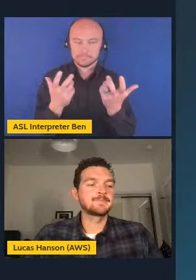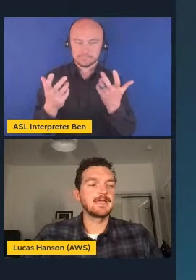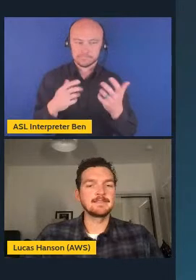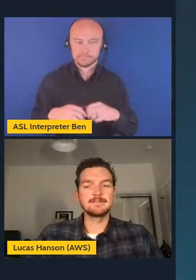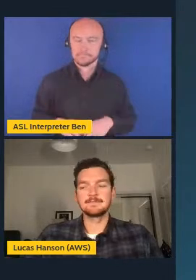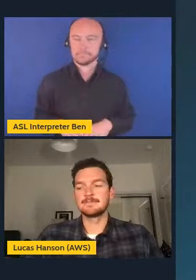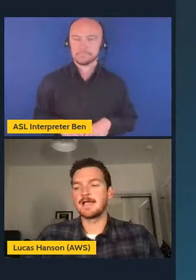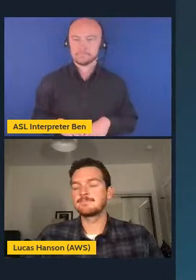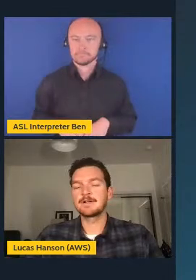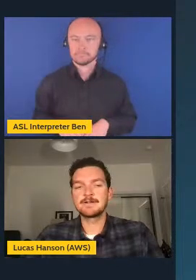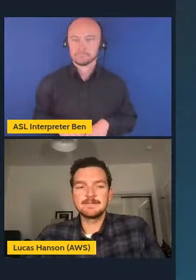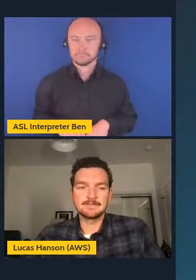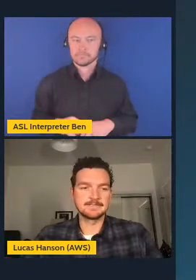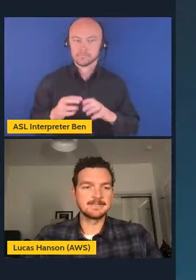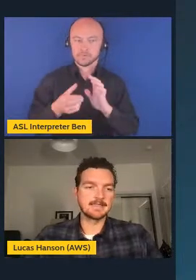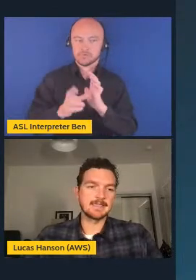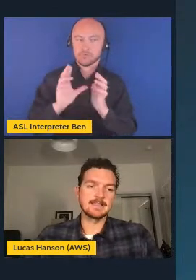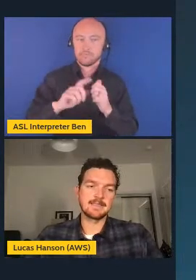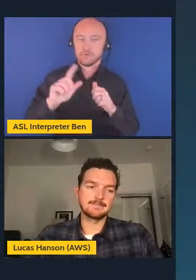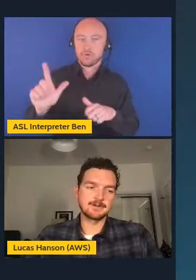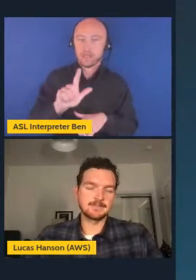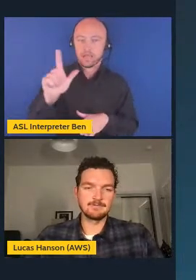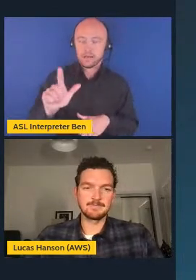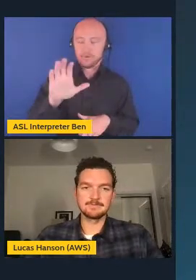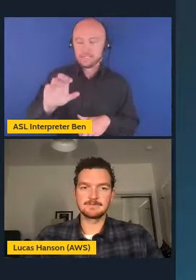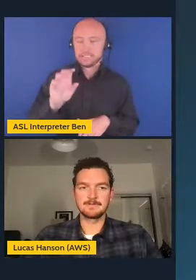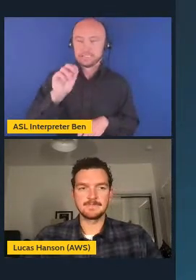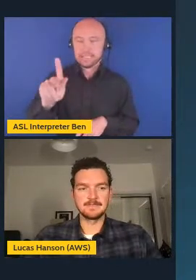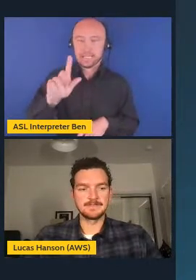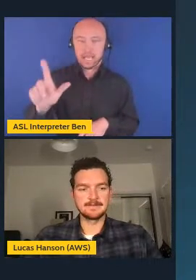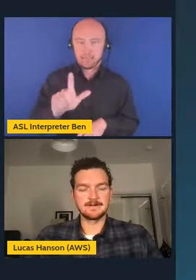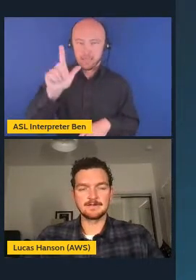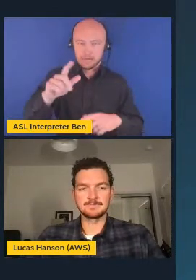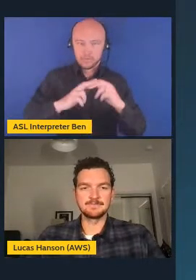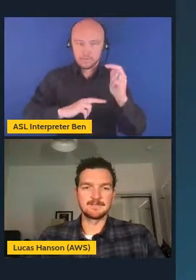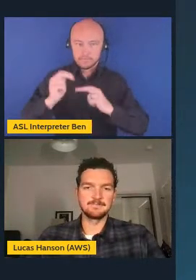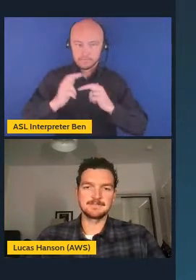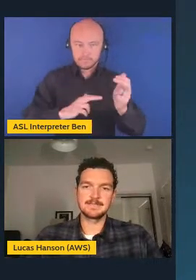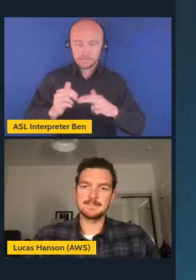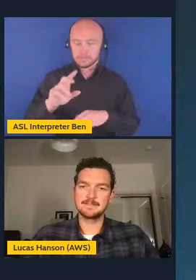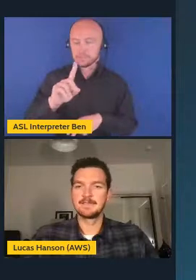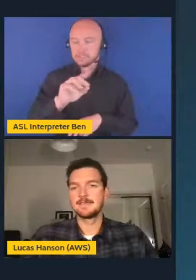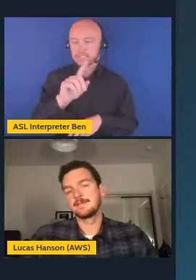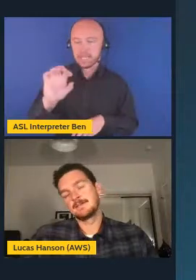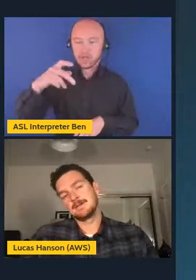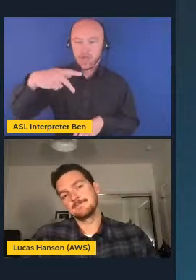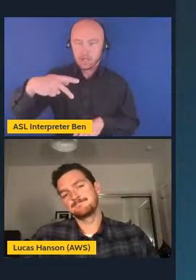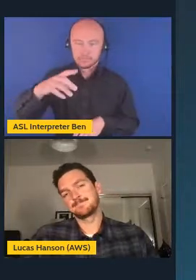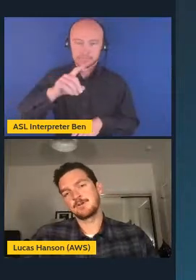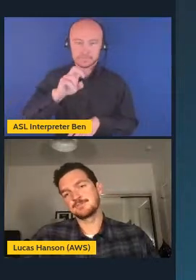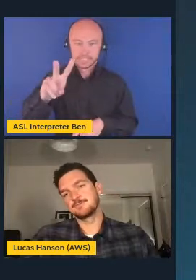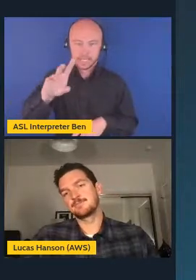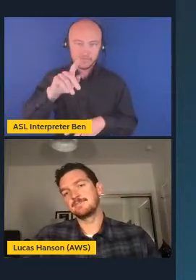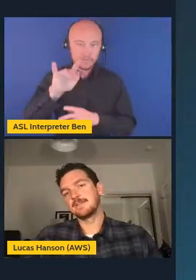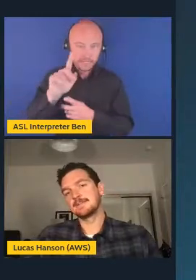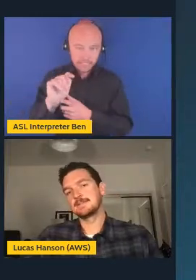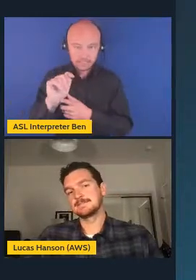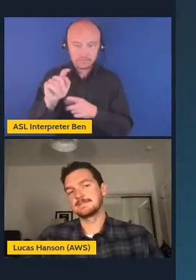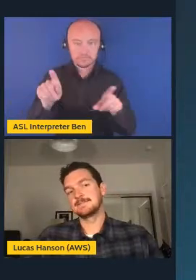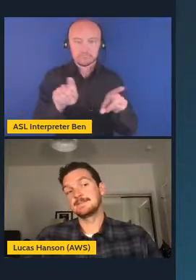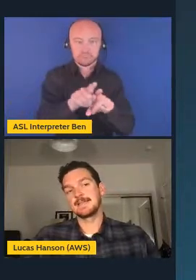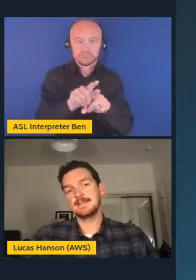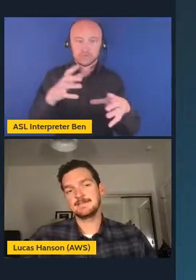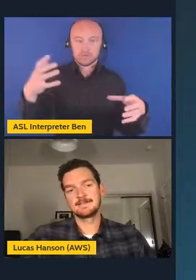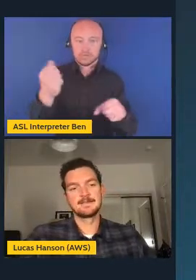a library, a CDK library that we built called the Data Ops Development Kit, also abbreviated